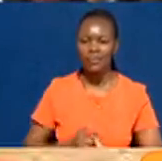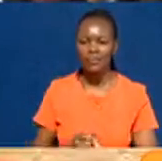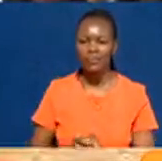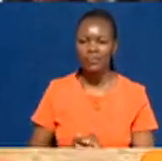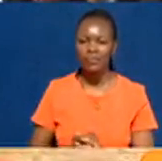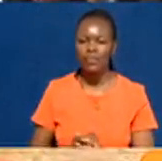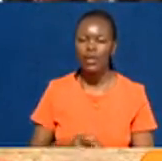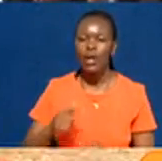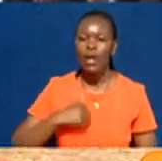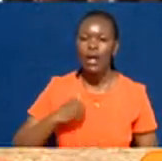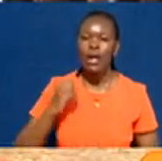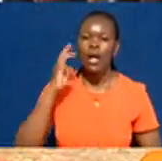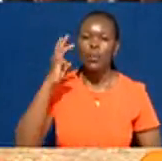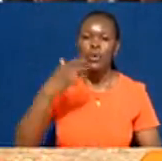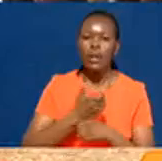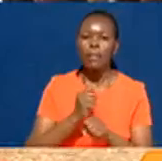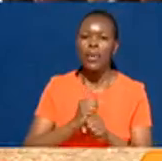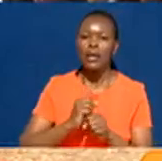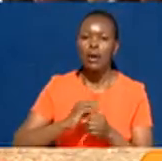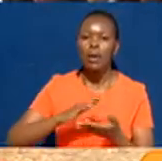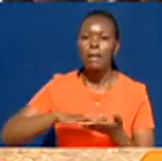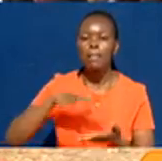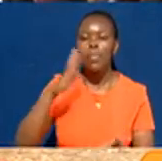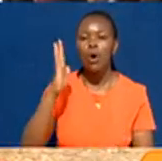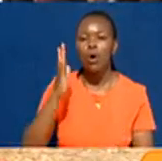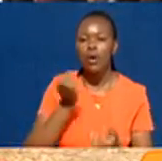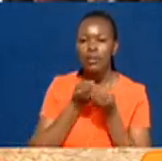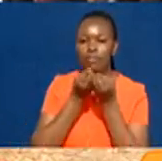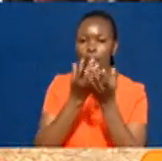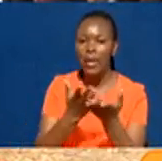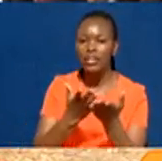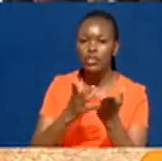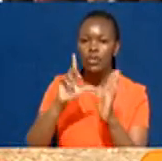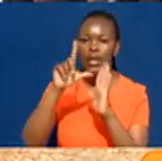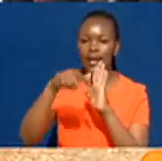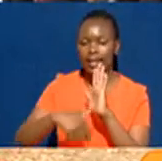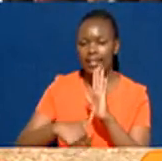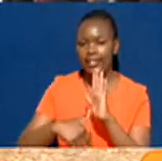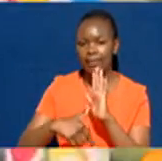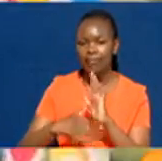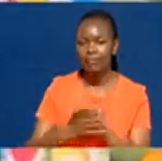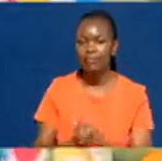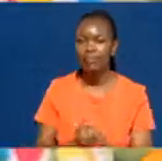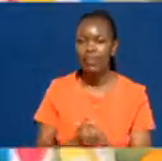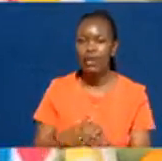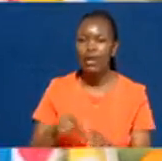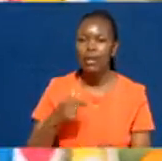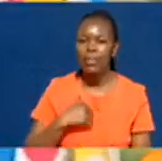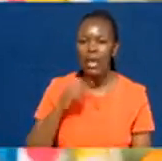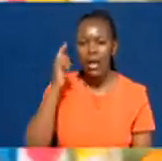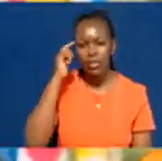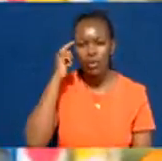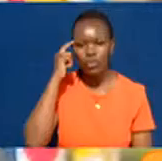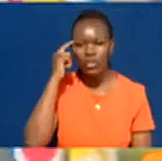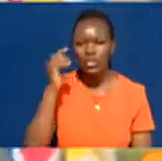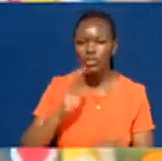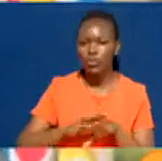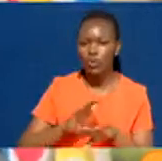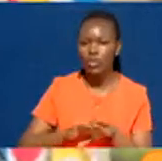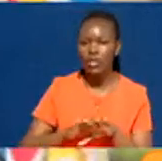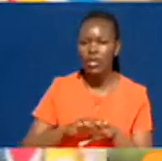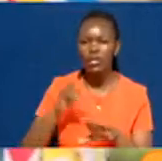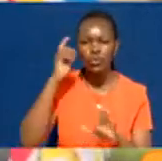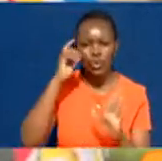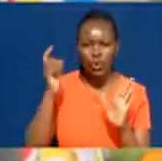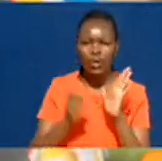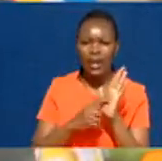I will be making a much more comprehensive statement further down the road. I thought I should